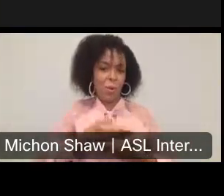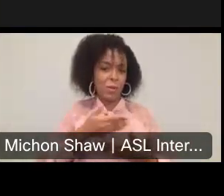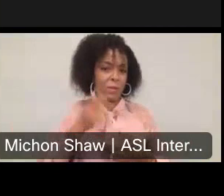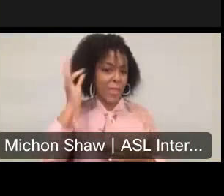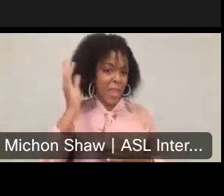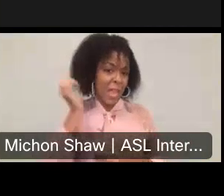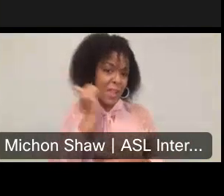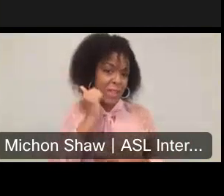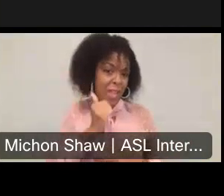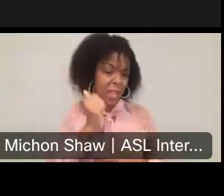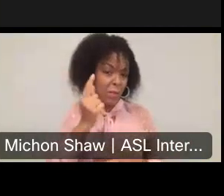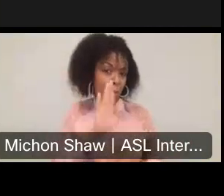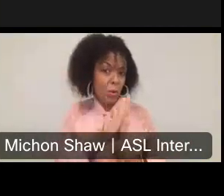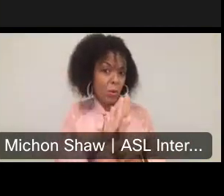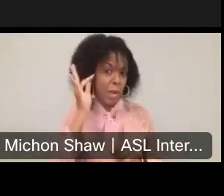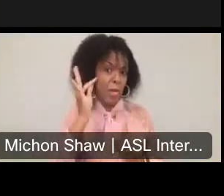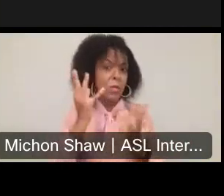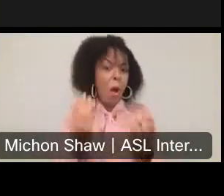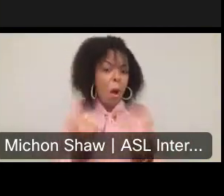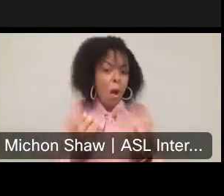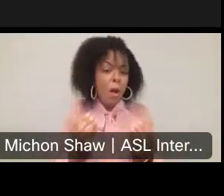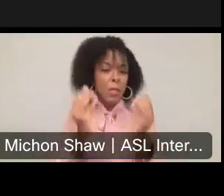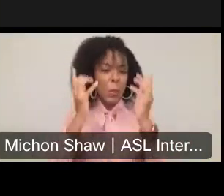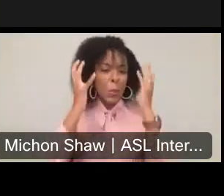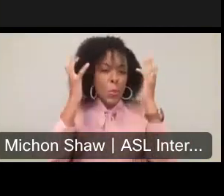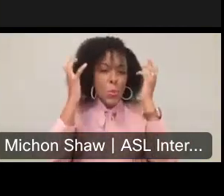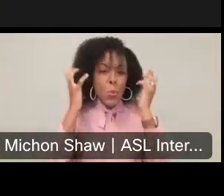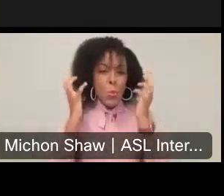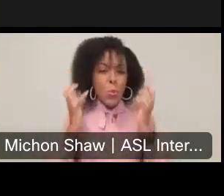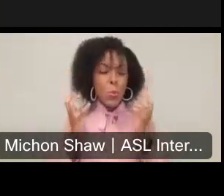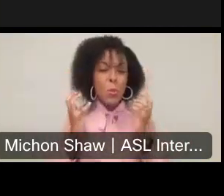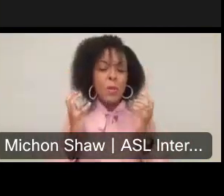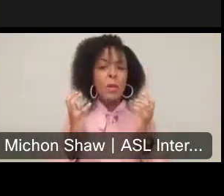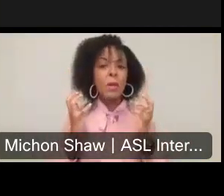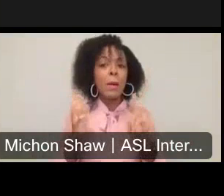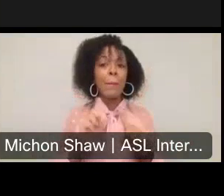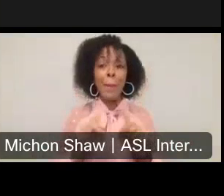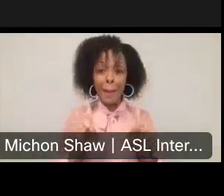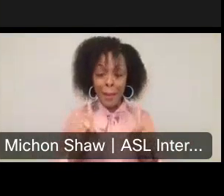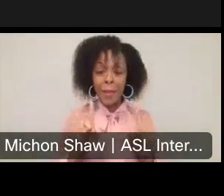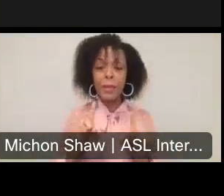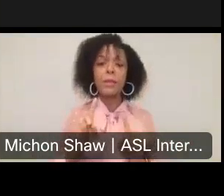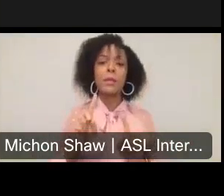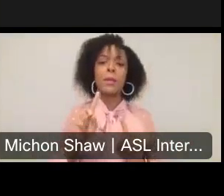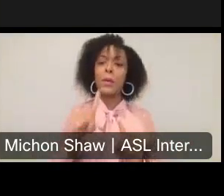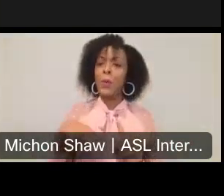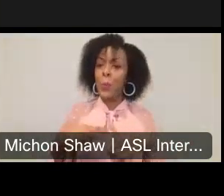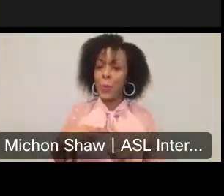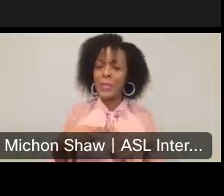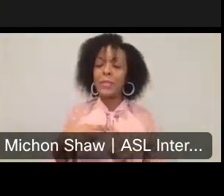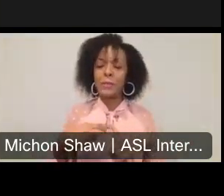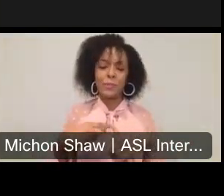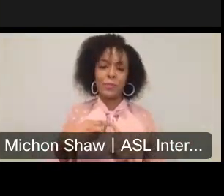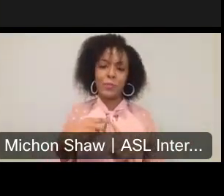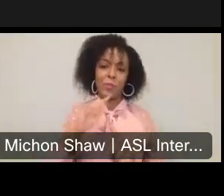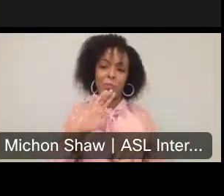curly. It was soft, but it was super curly. But when we did, by her third and final